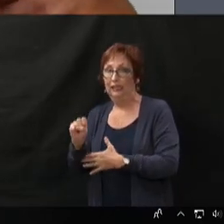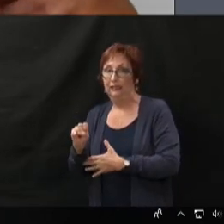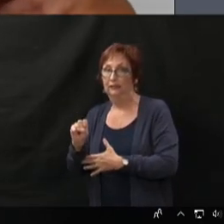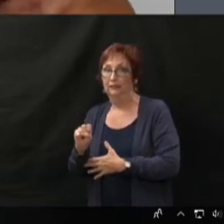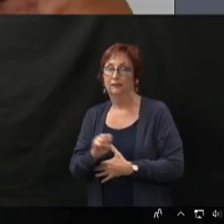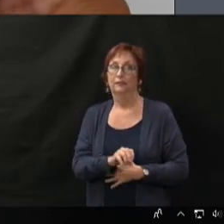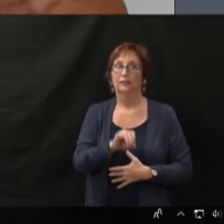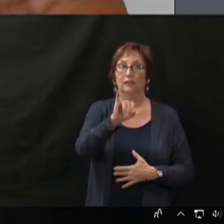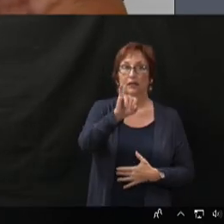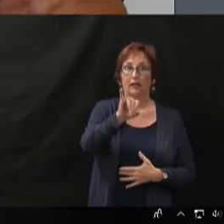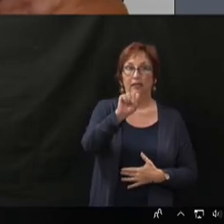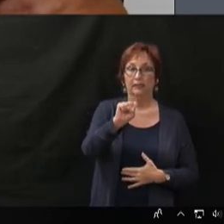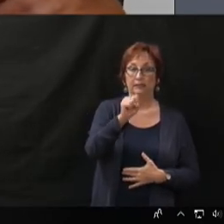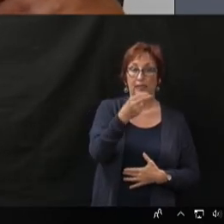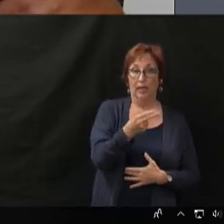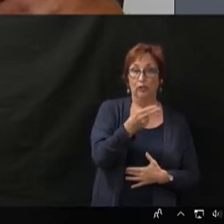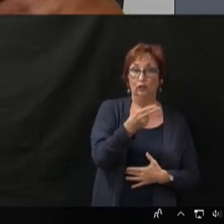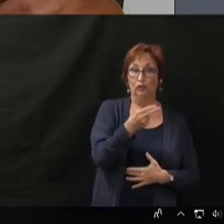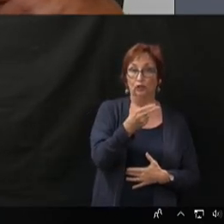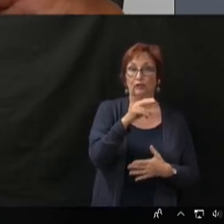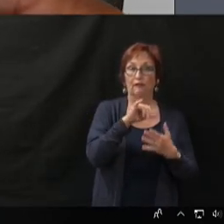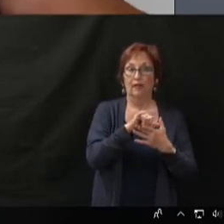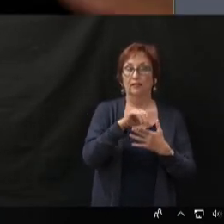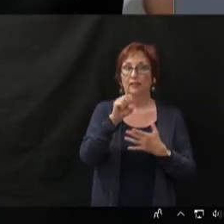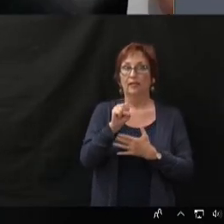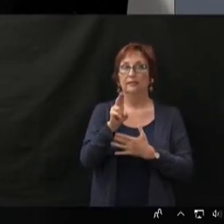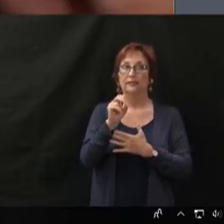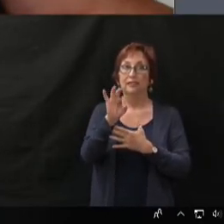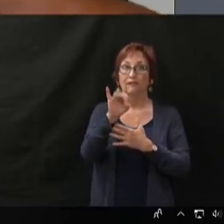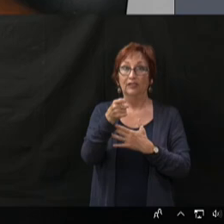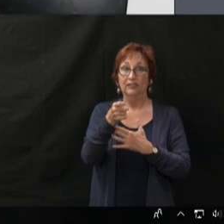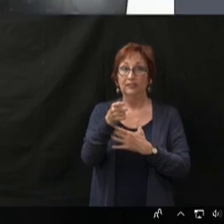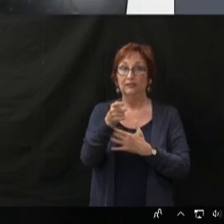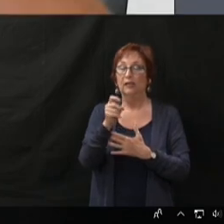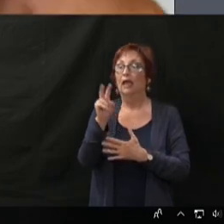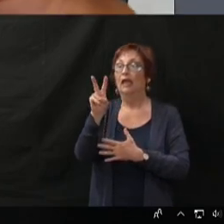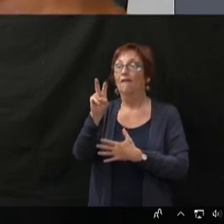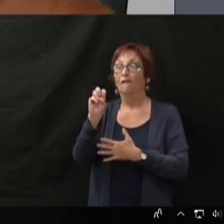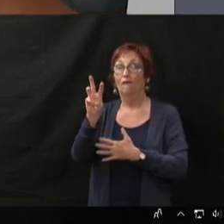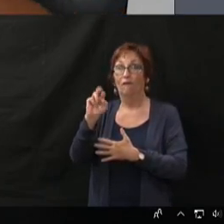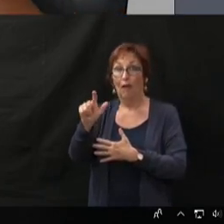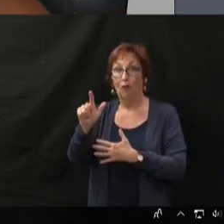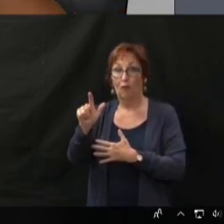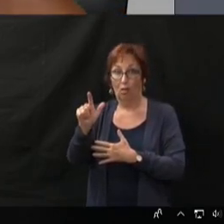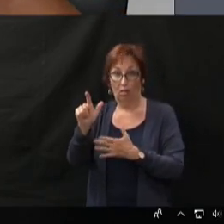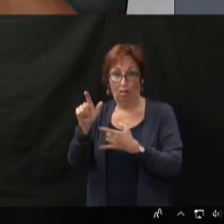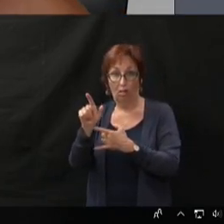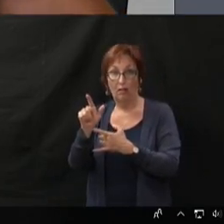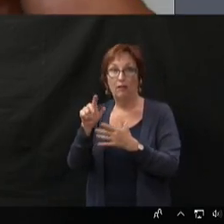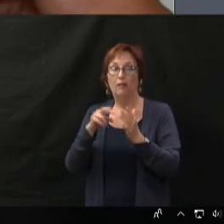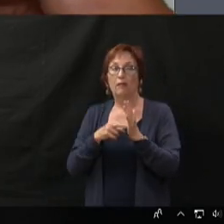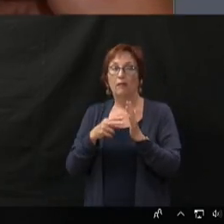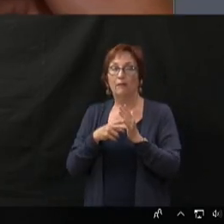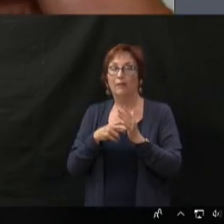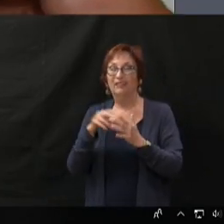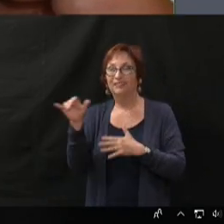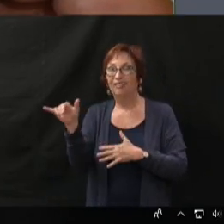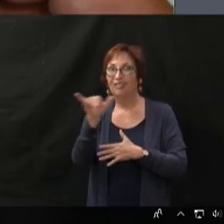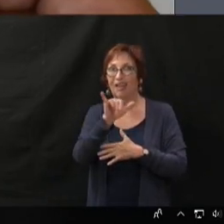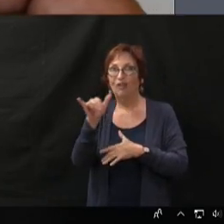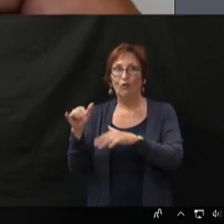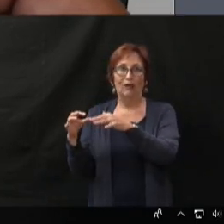Ish is a suffix. It's a vowel suffix. It means like or relating